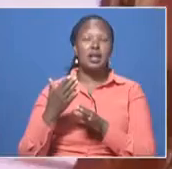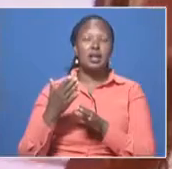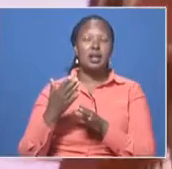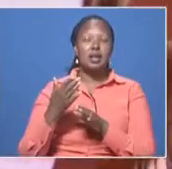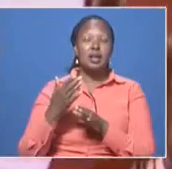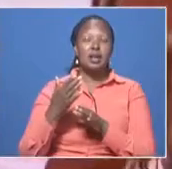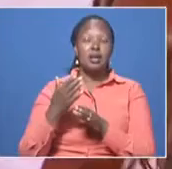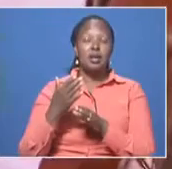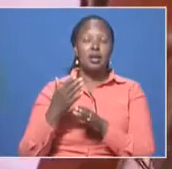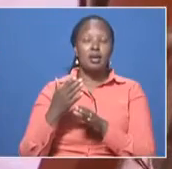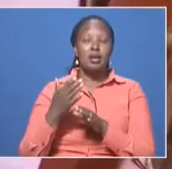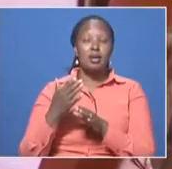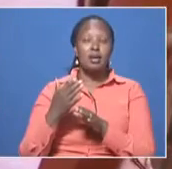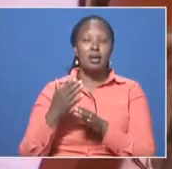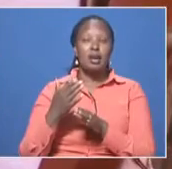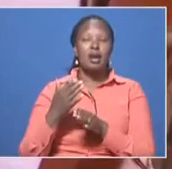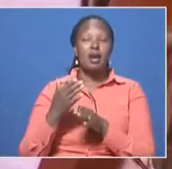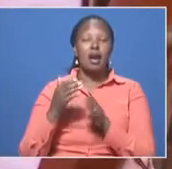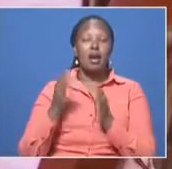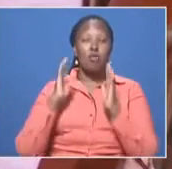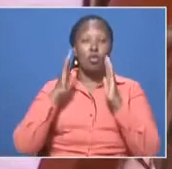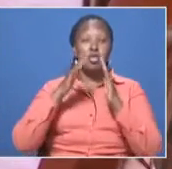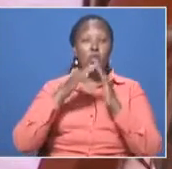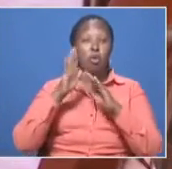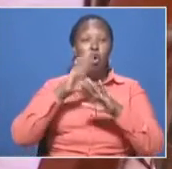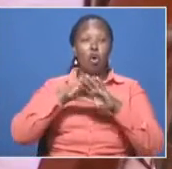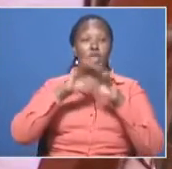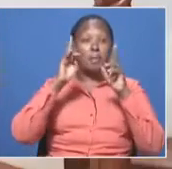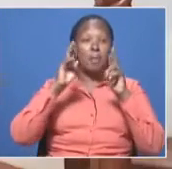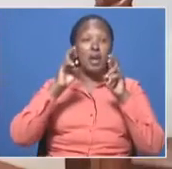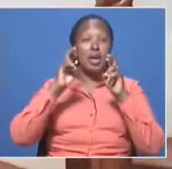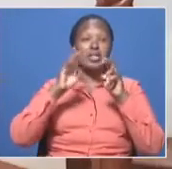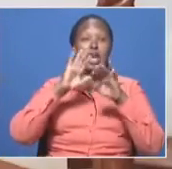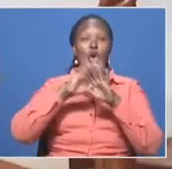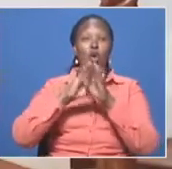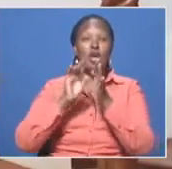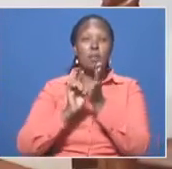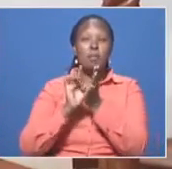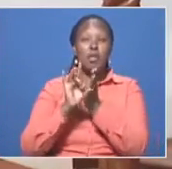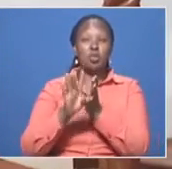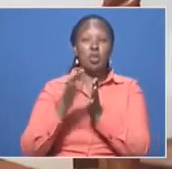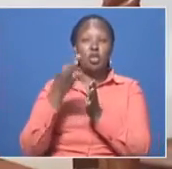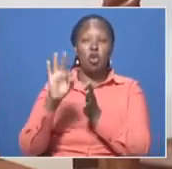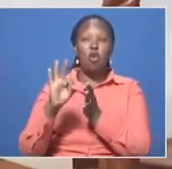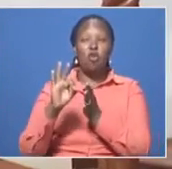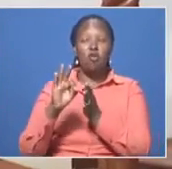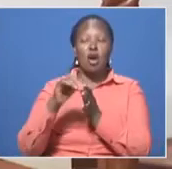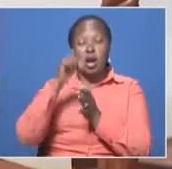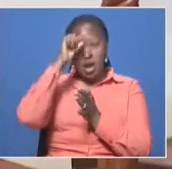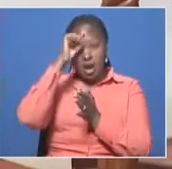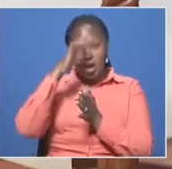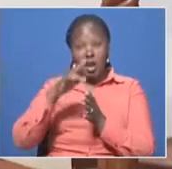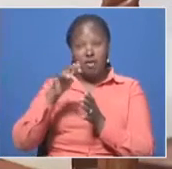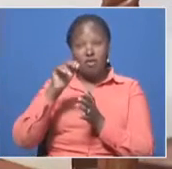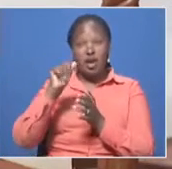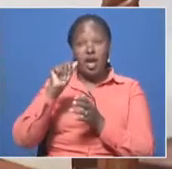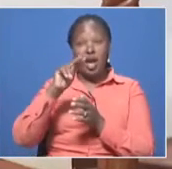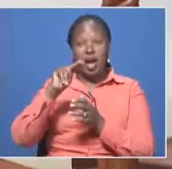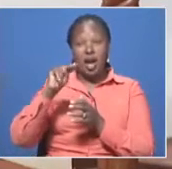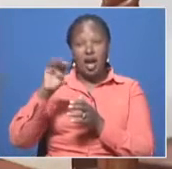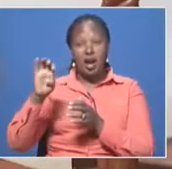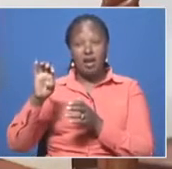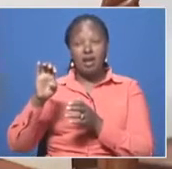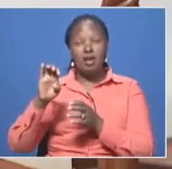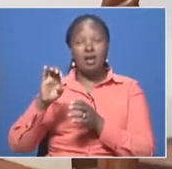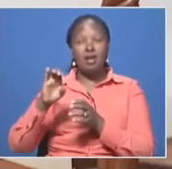spotlight, particularly in the matter of the impeachment of Governor Anwa Igoro. And I don't want to talk about